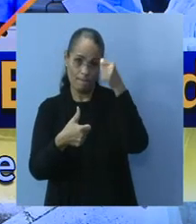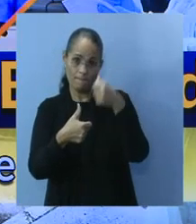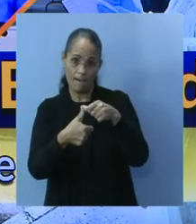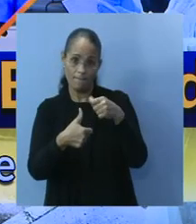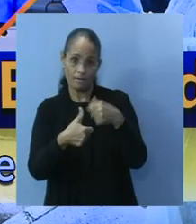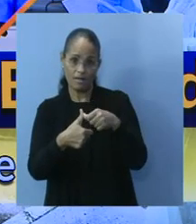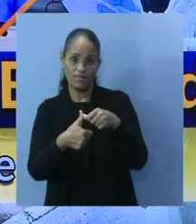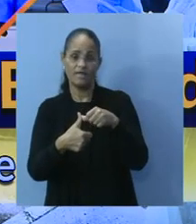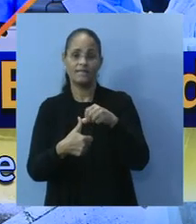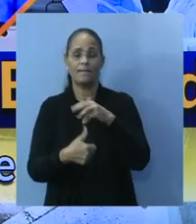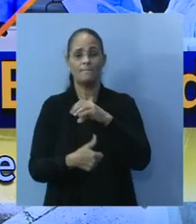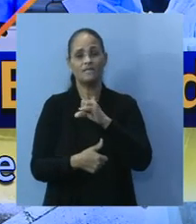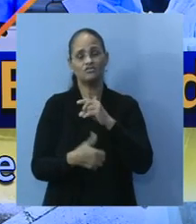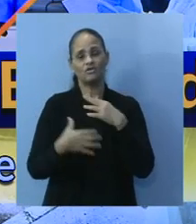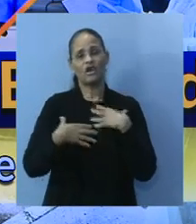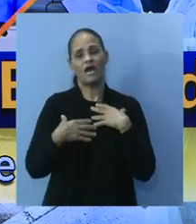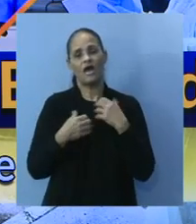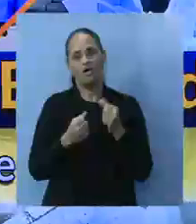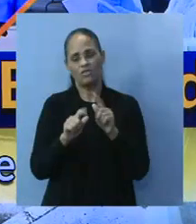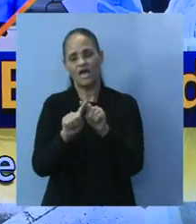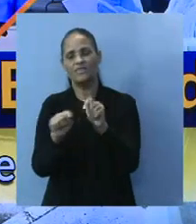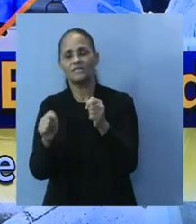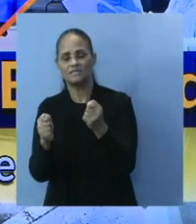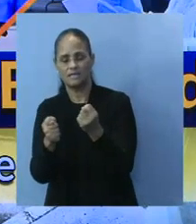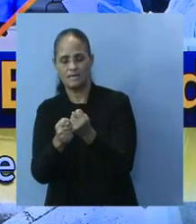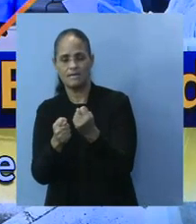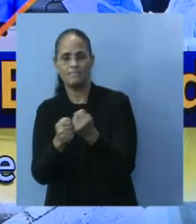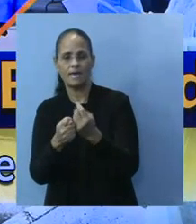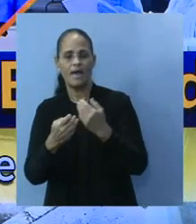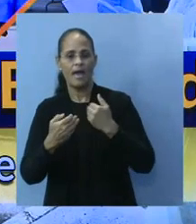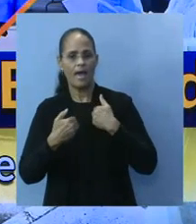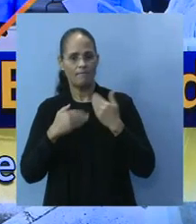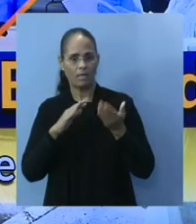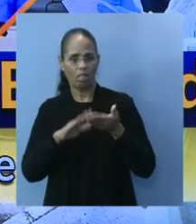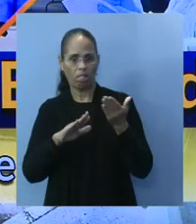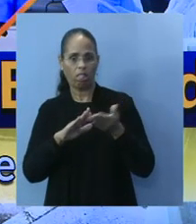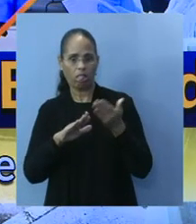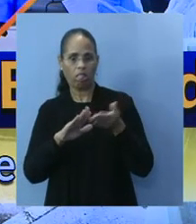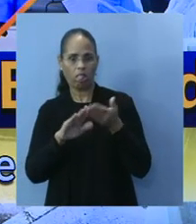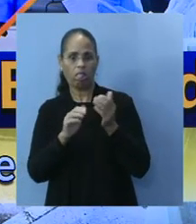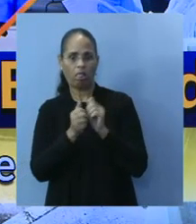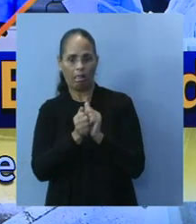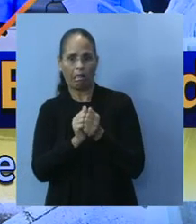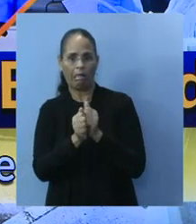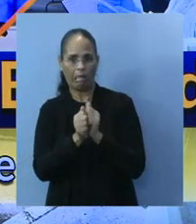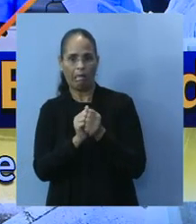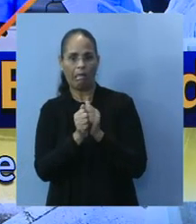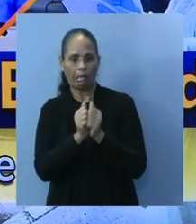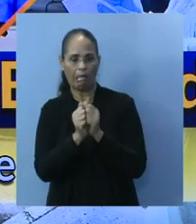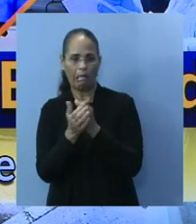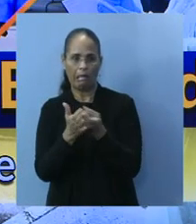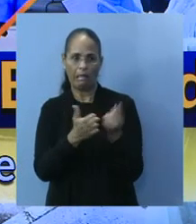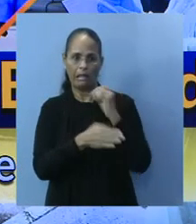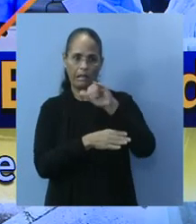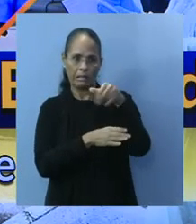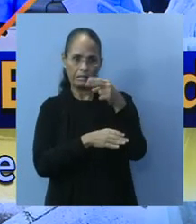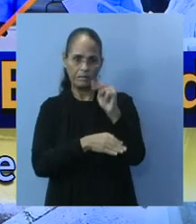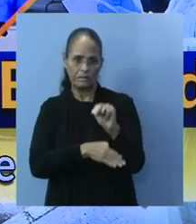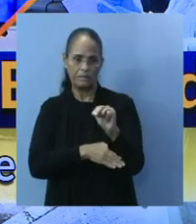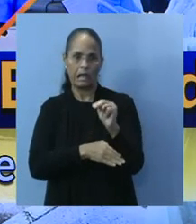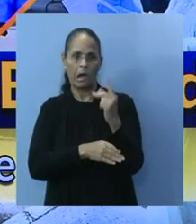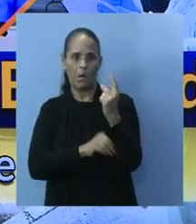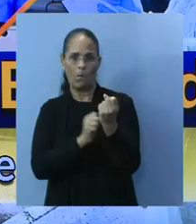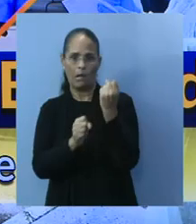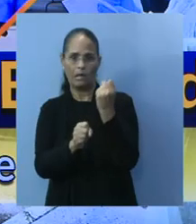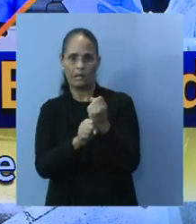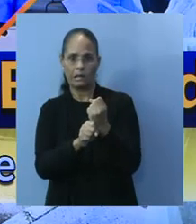Ministry of Health and the team at the Ministry of Health have been running this marathon since last January, so coming up to a year's